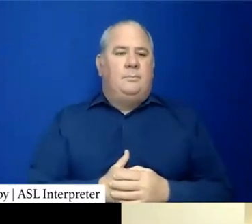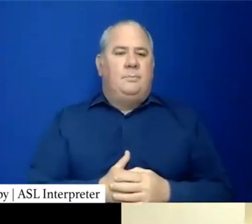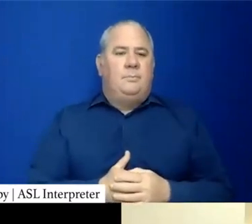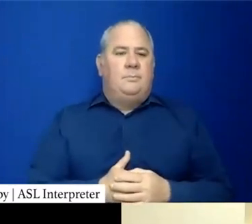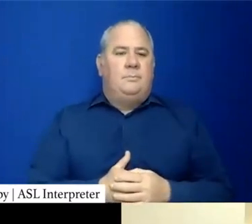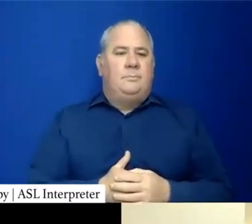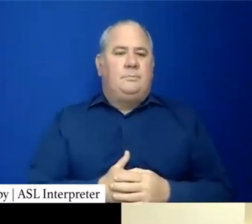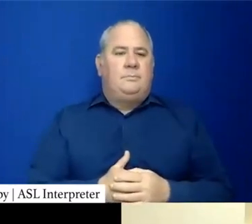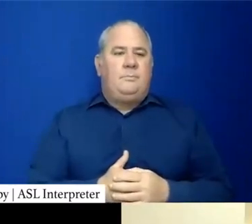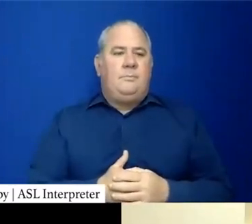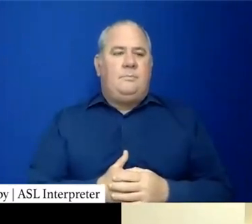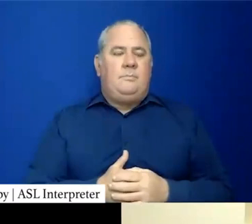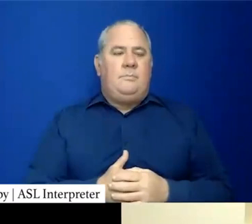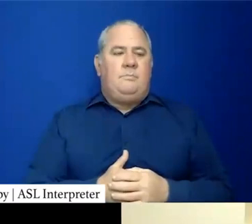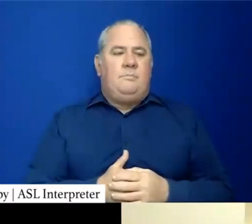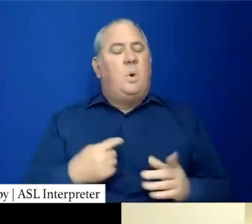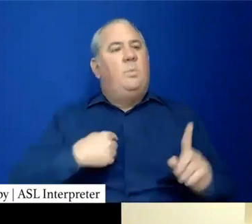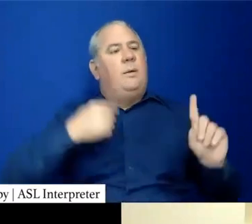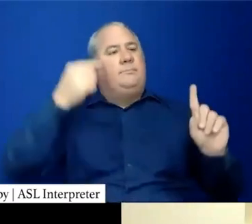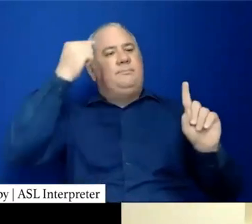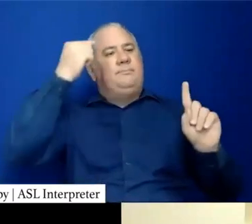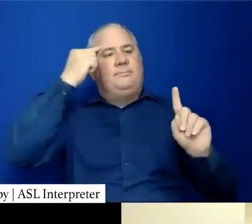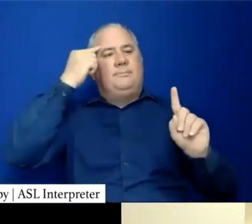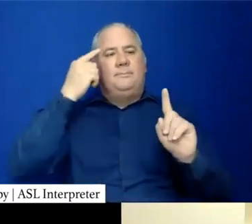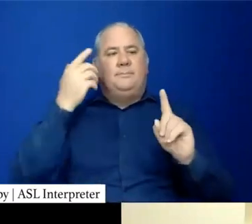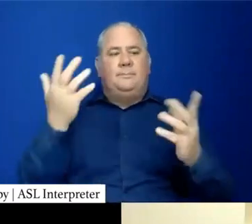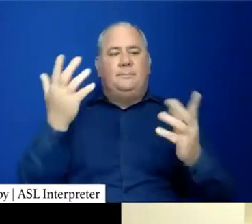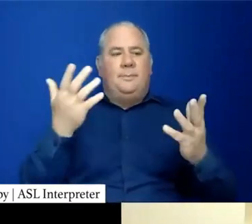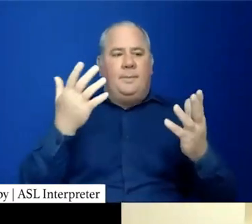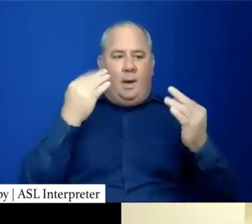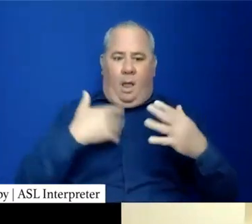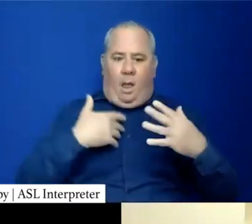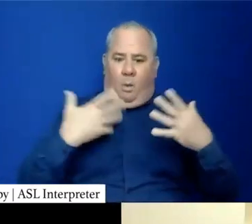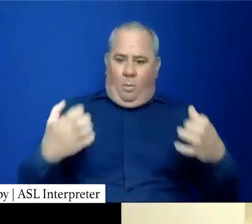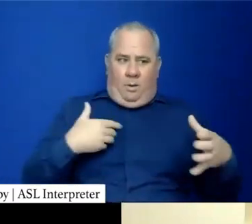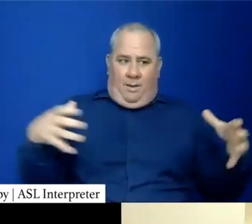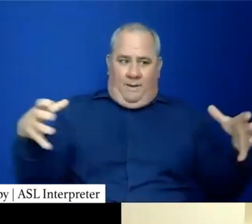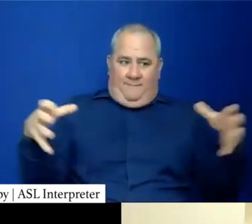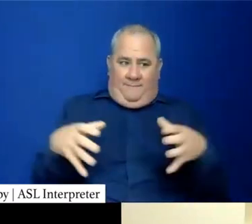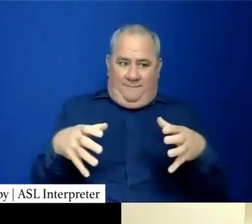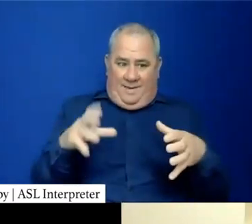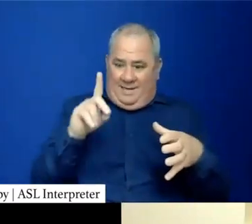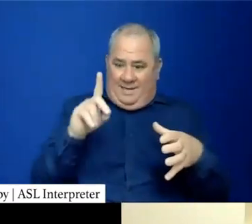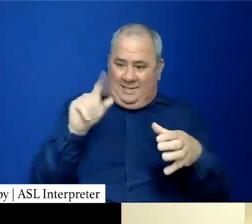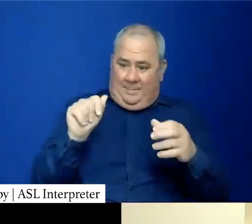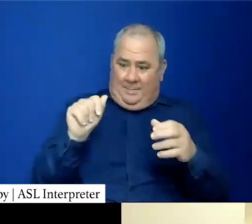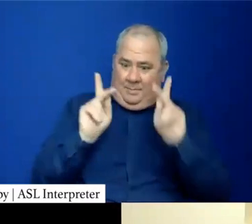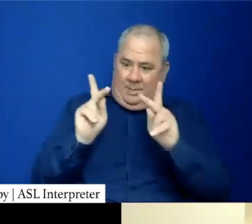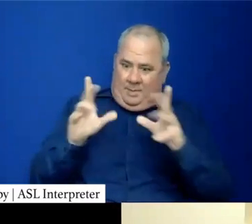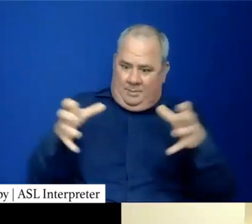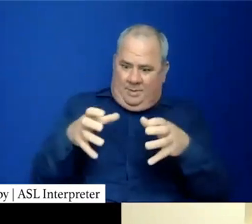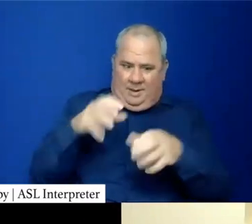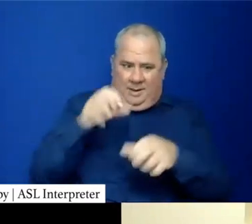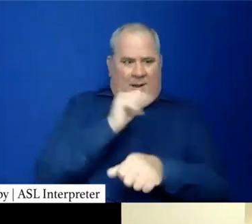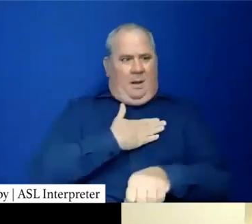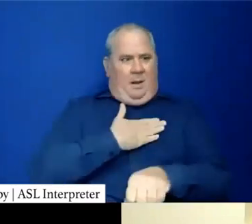really planted in my head, like I wanted to have a group of disabled folks in the workplace who could make those connections with each other. And